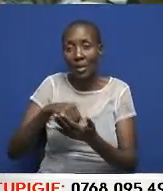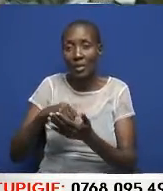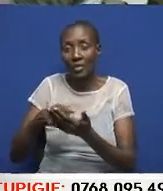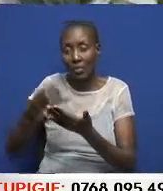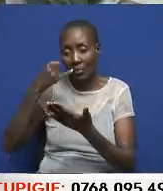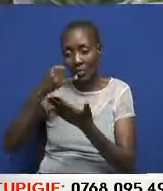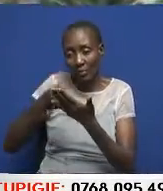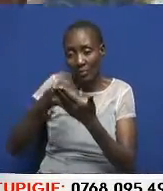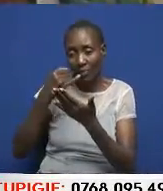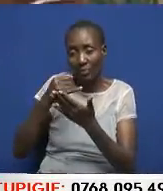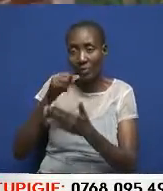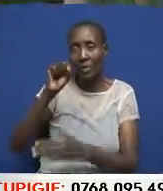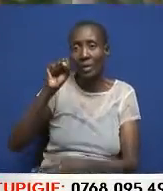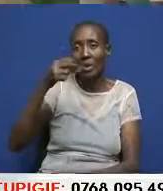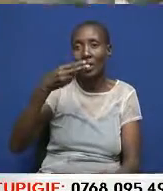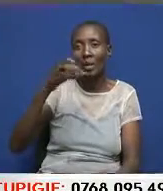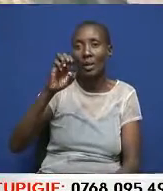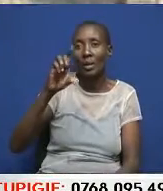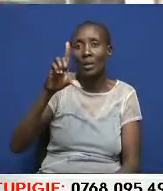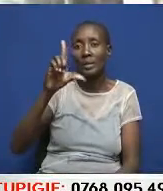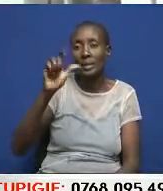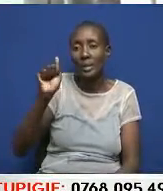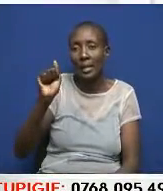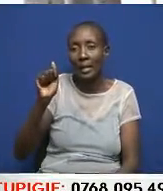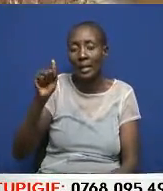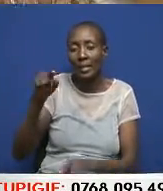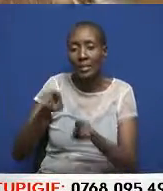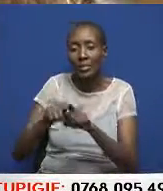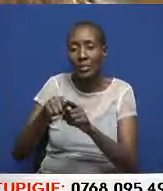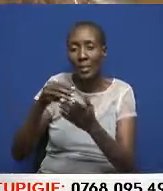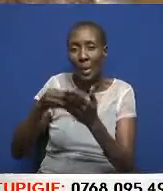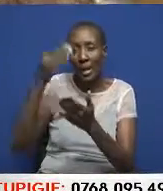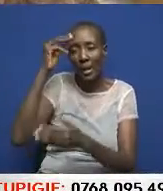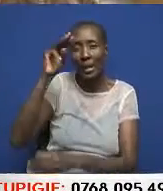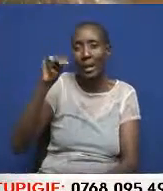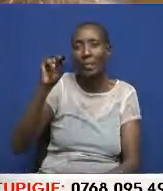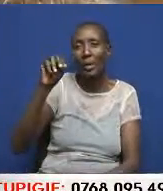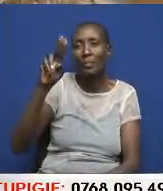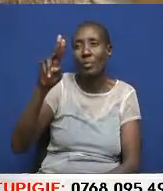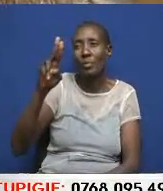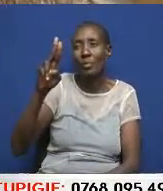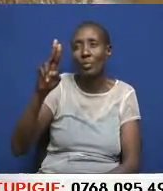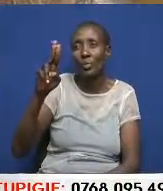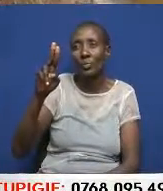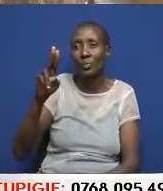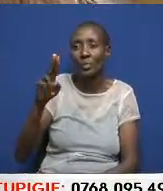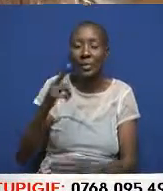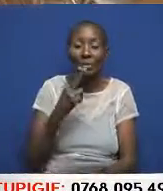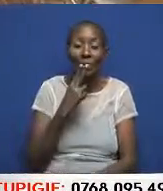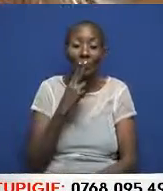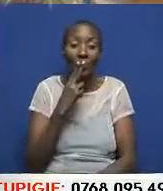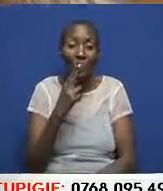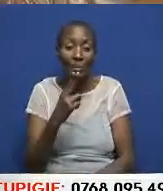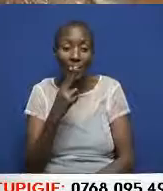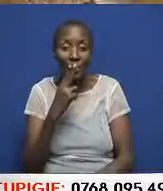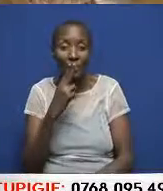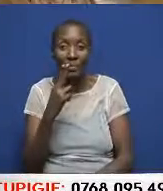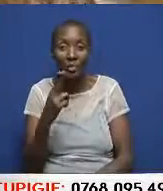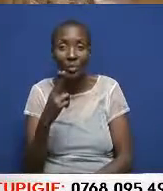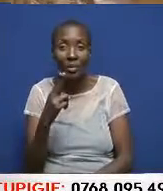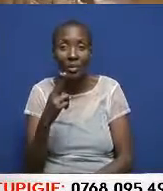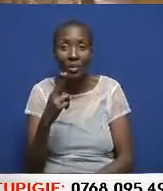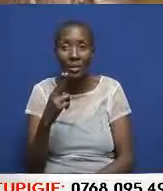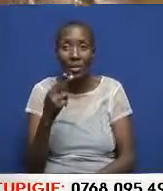ni mwanamuziki na mwanafunzi katika chuo kikuu cha multimedia. Okay, they mostly smoke to be creative, others smoke to release the